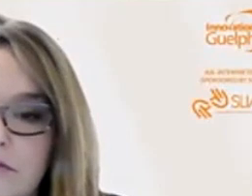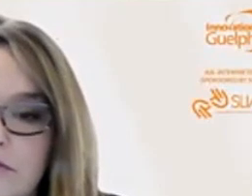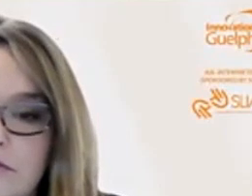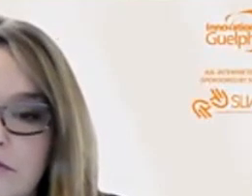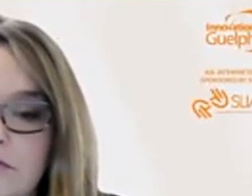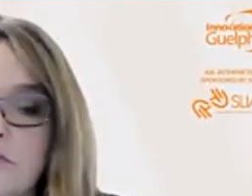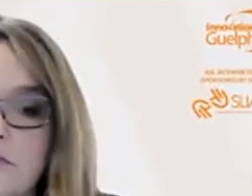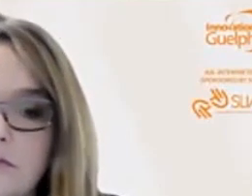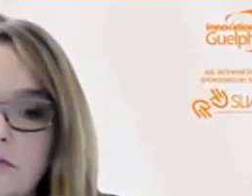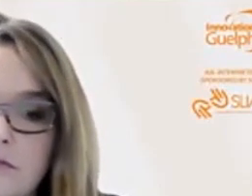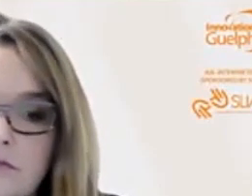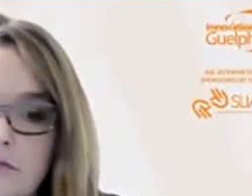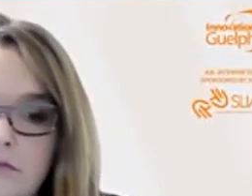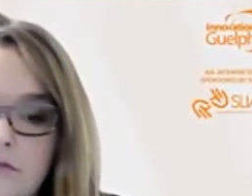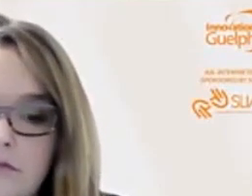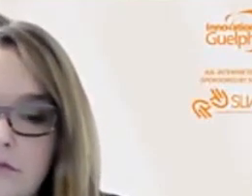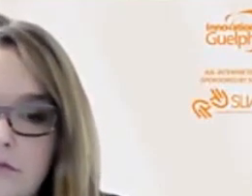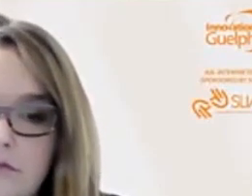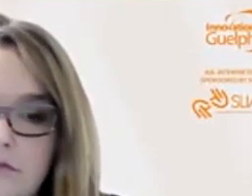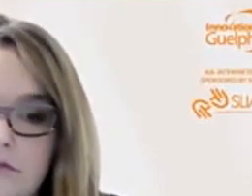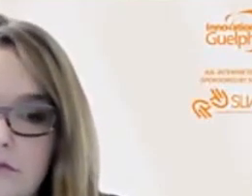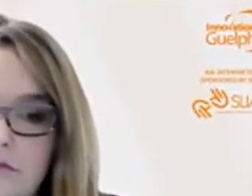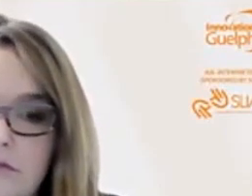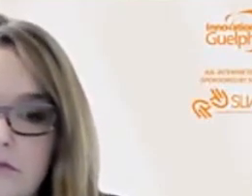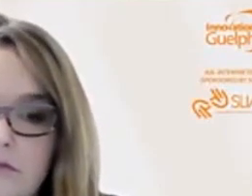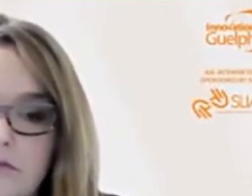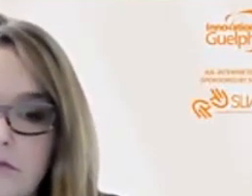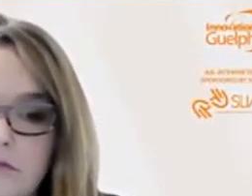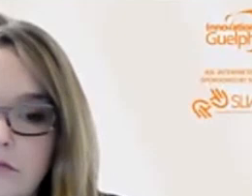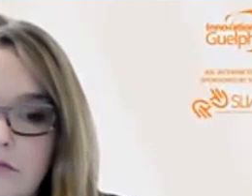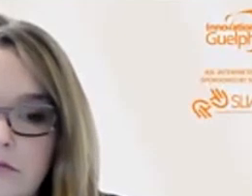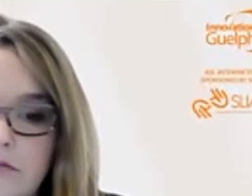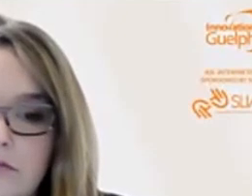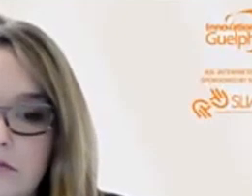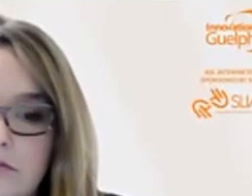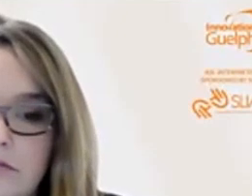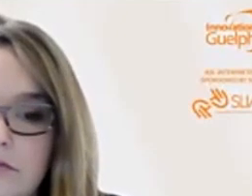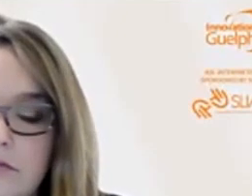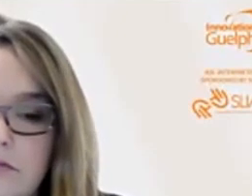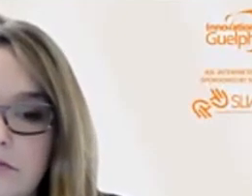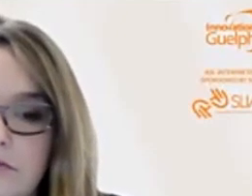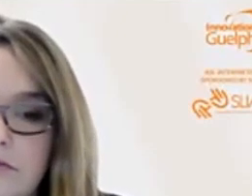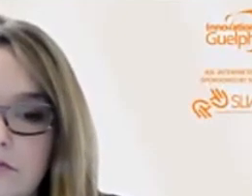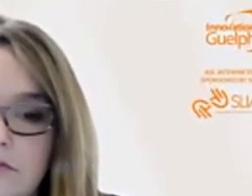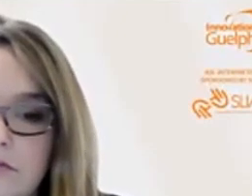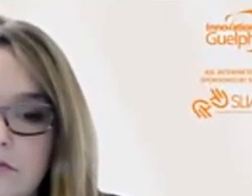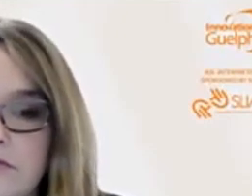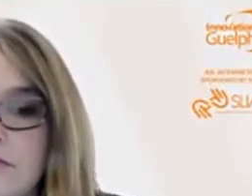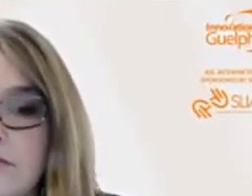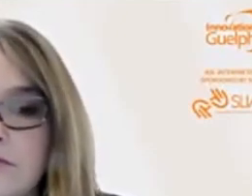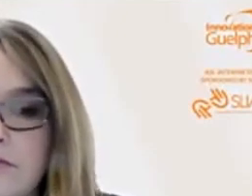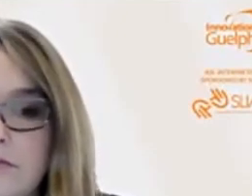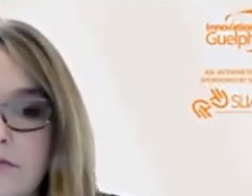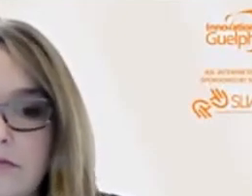hour early? I'm like, oh my God, I'm exhausted. You know, I work until sometimes 10 or 11 o'clock at night. And then I get the kids' stuff ready and then I go to bed and I get them up and I get